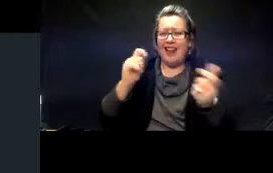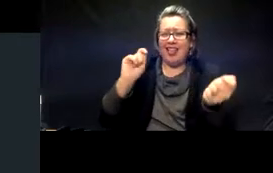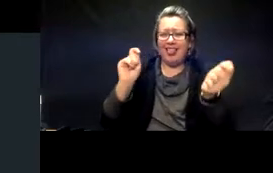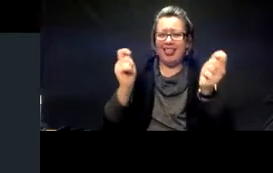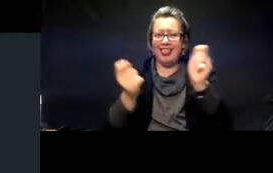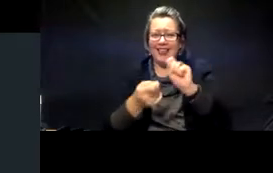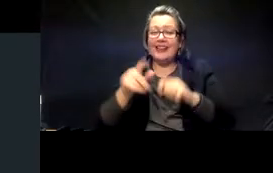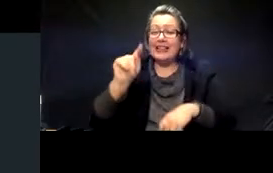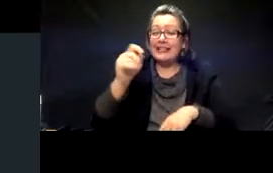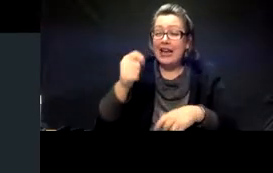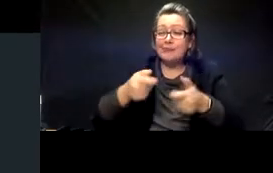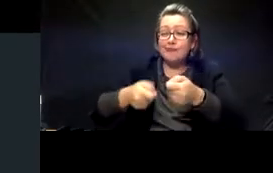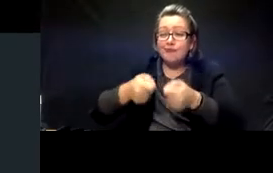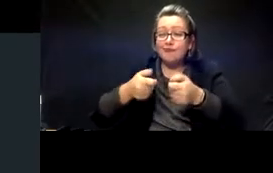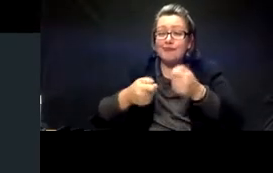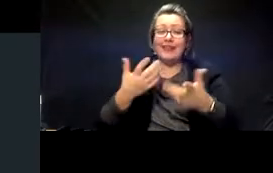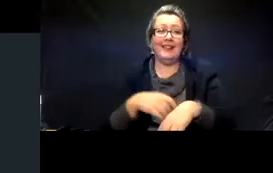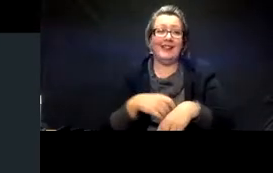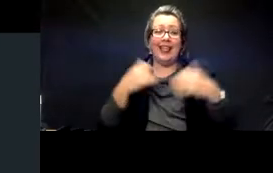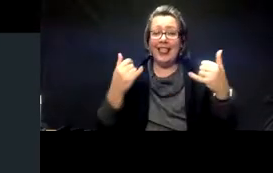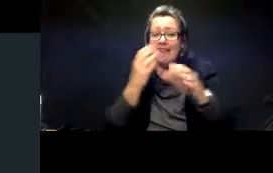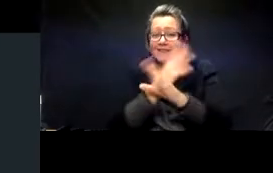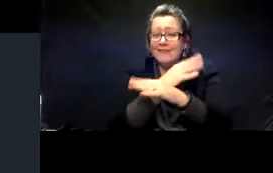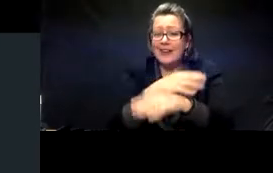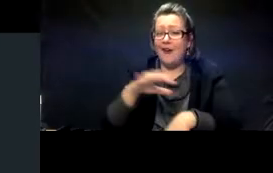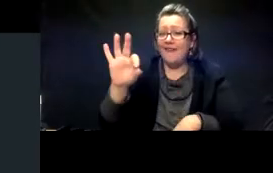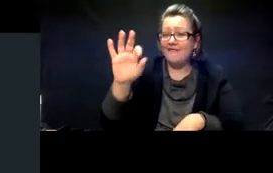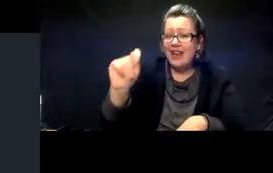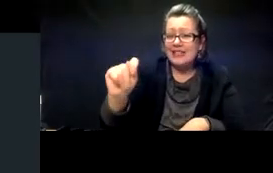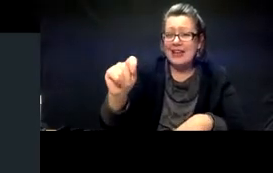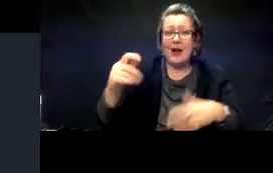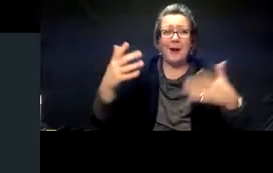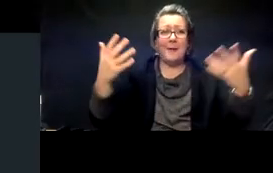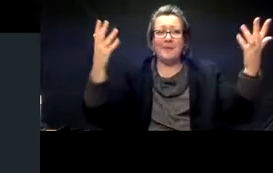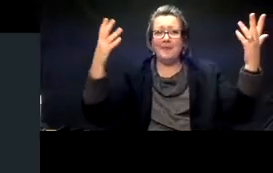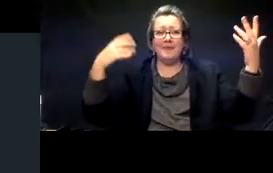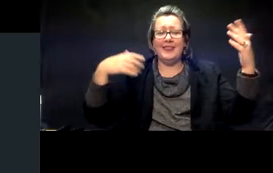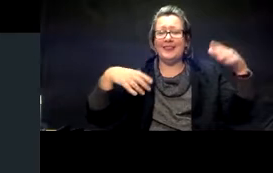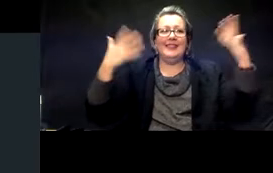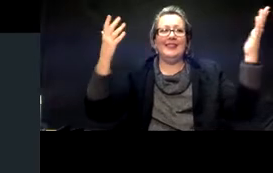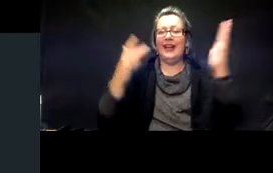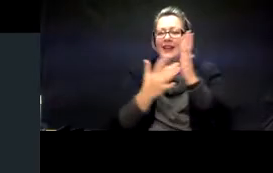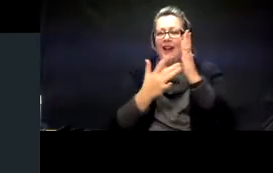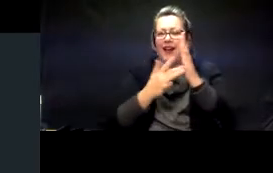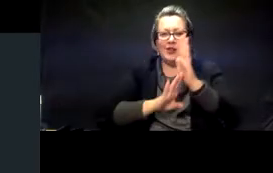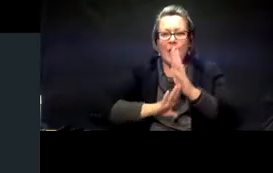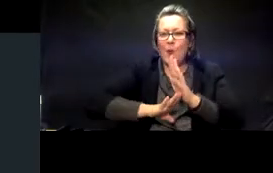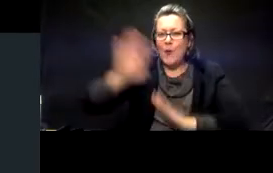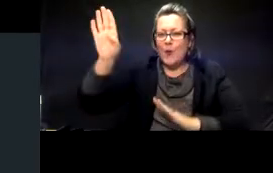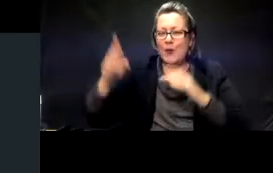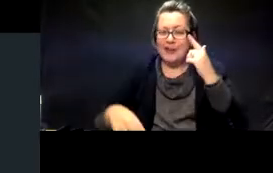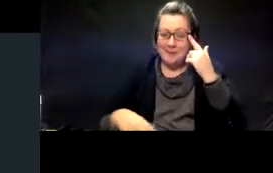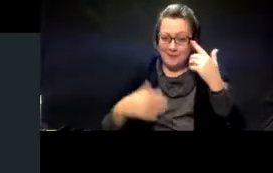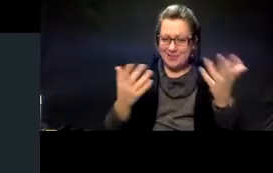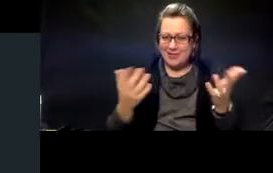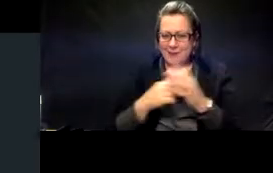learned a lot more as time went on. And now we have texting, we have video phones, we have FaceTime.